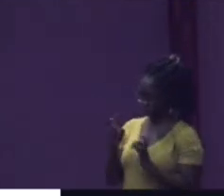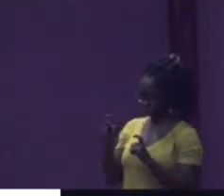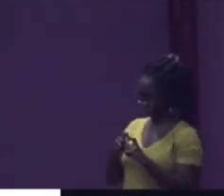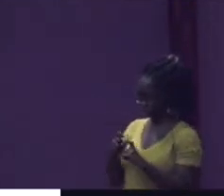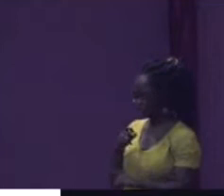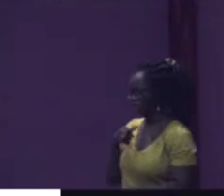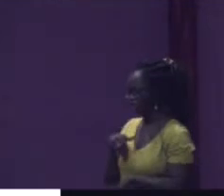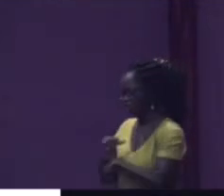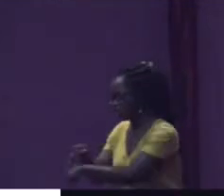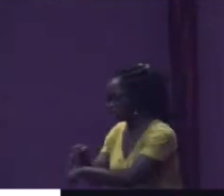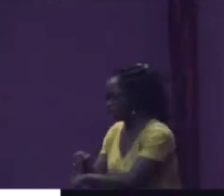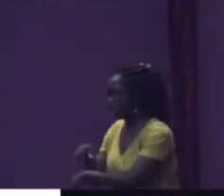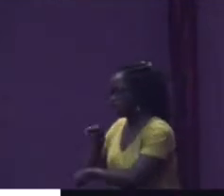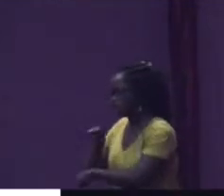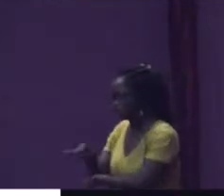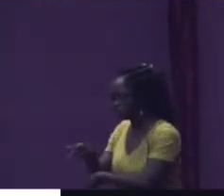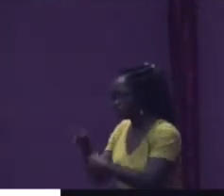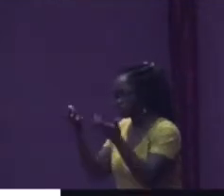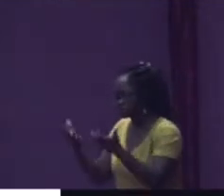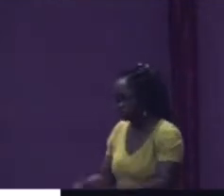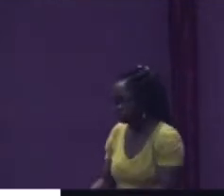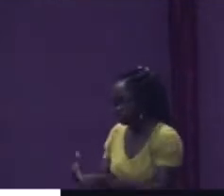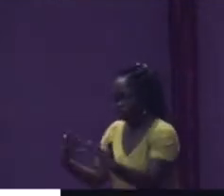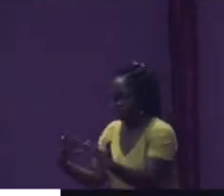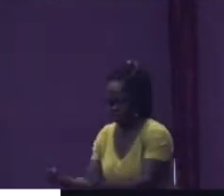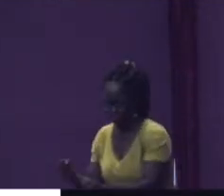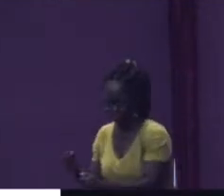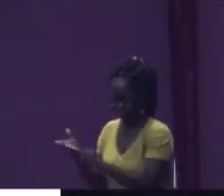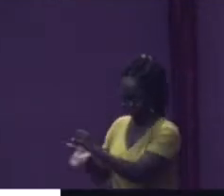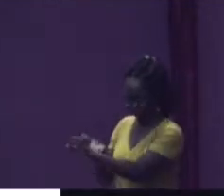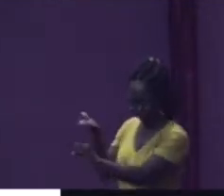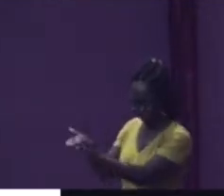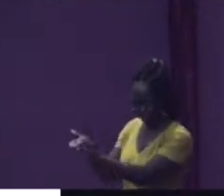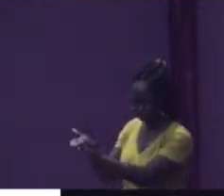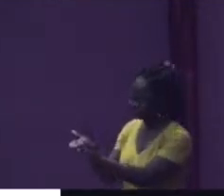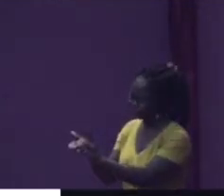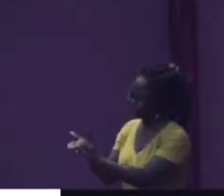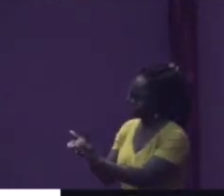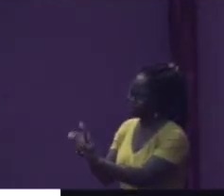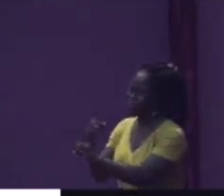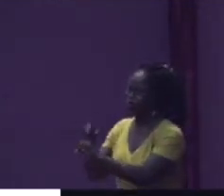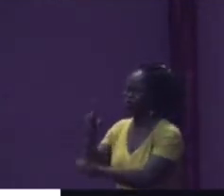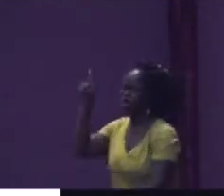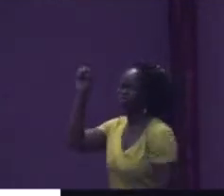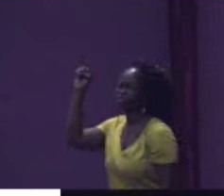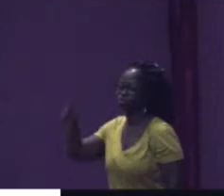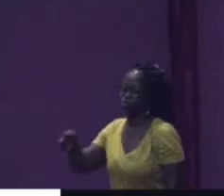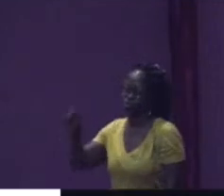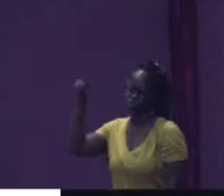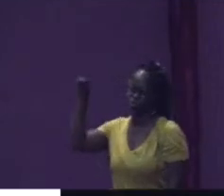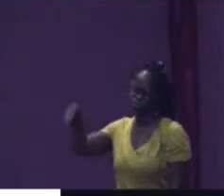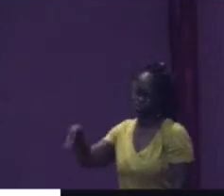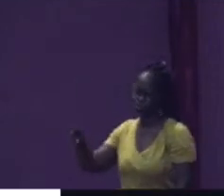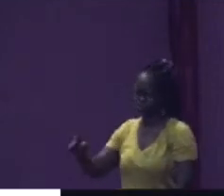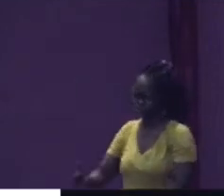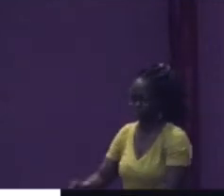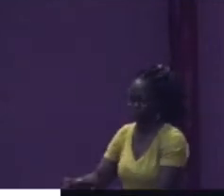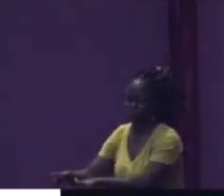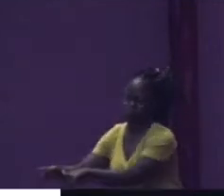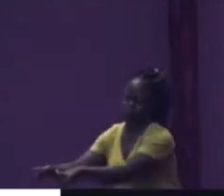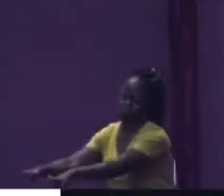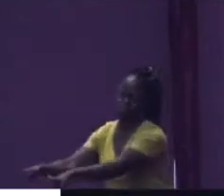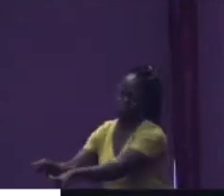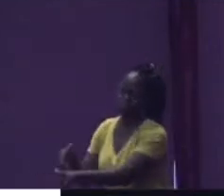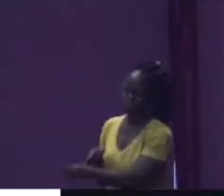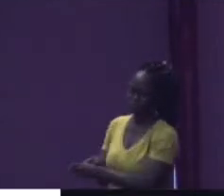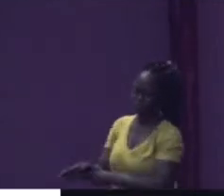and midwives, was this gift of God, but it comes on, and you know it because you go